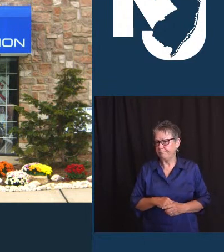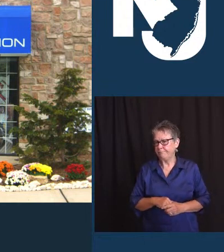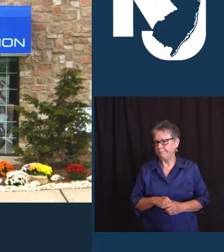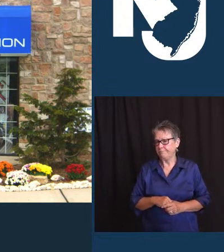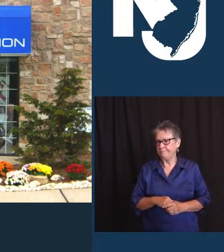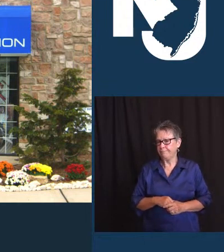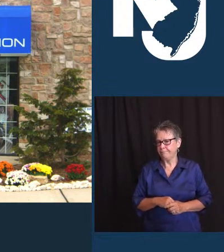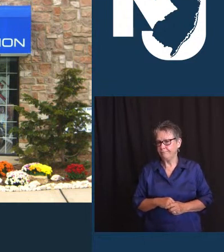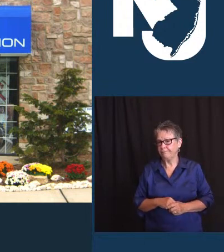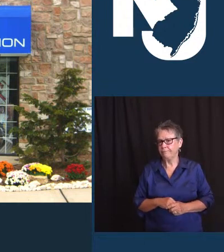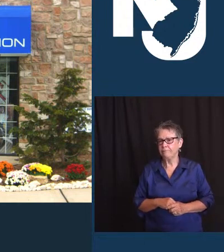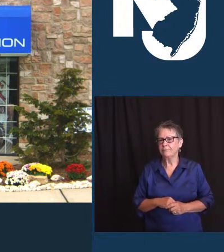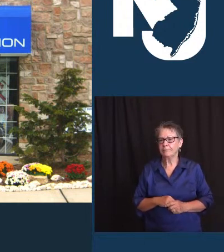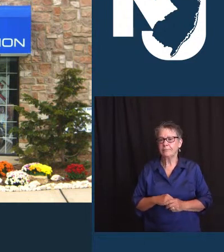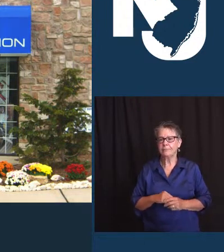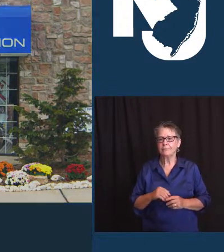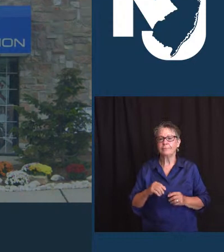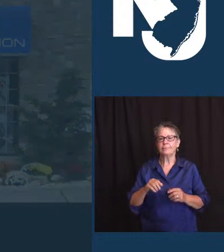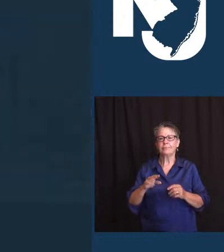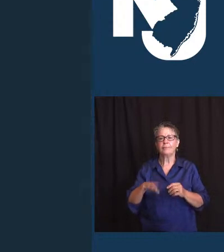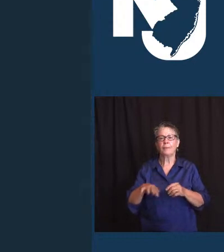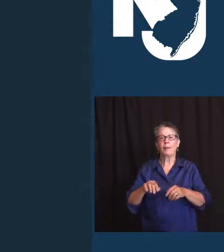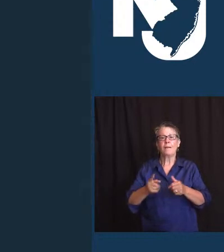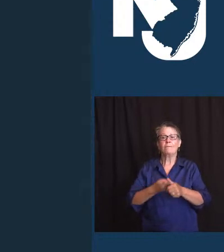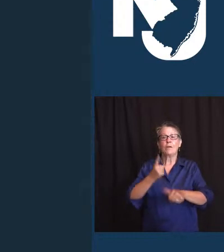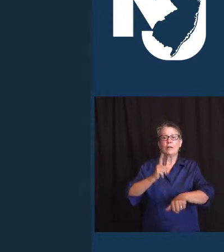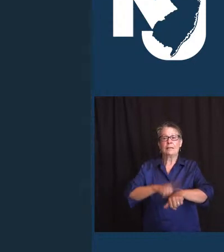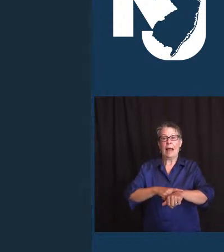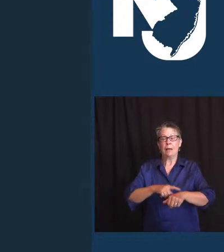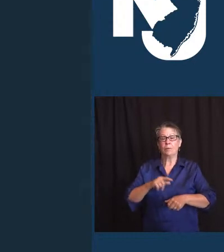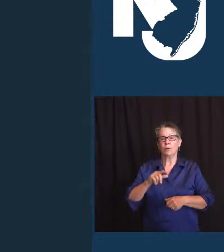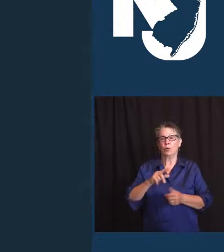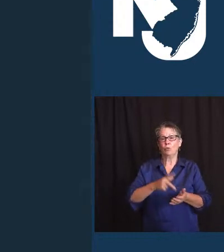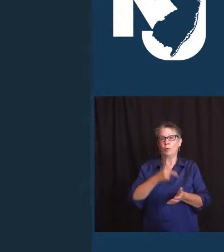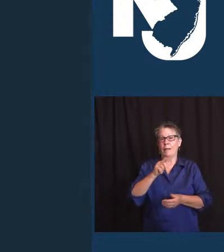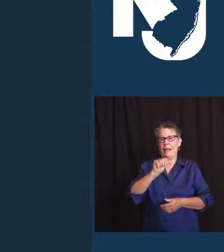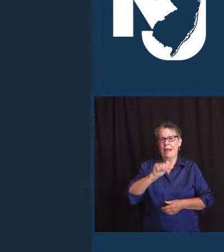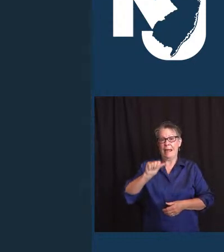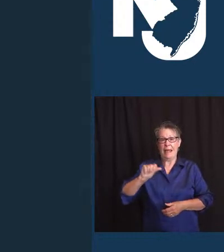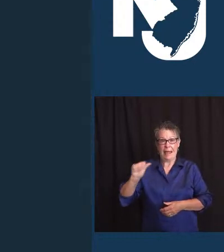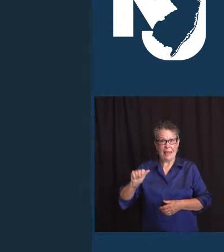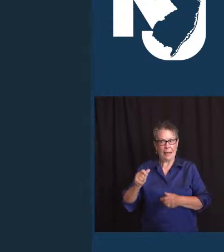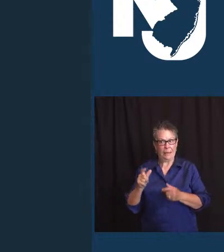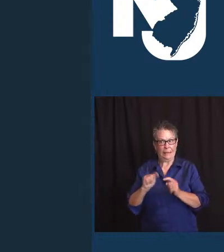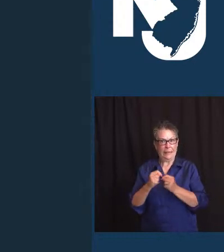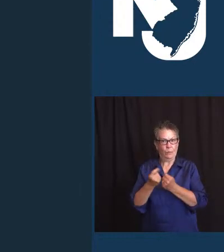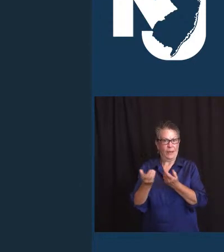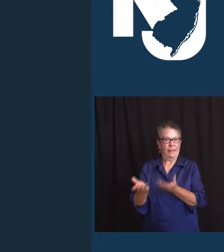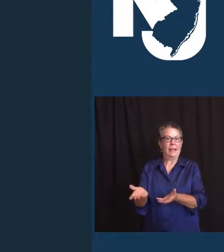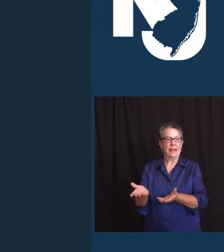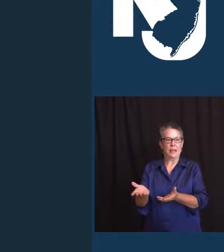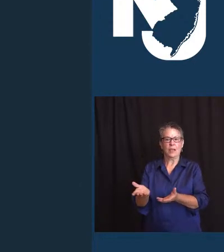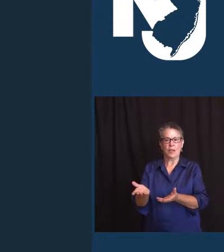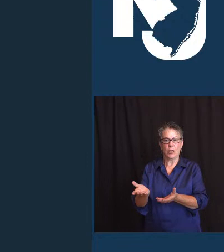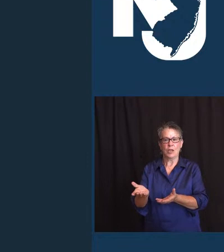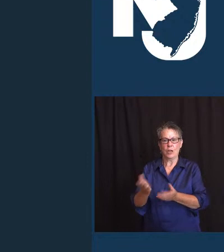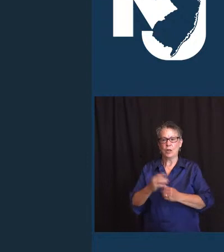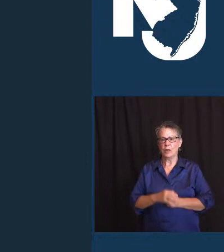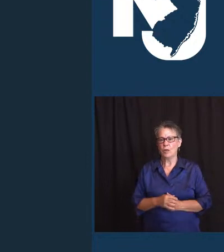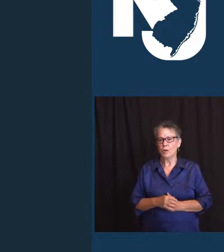team. Finally, August is just around the corner, and August is also National Immunization Awareness